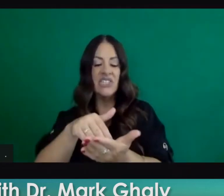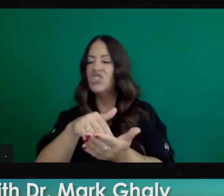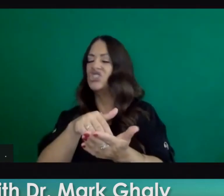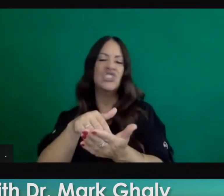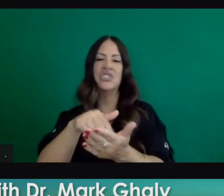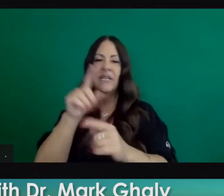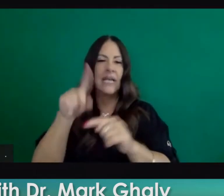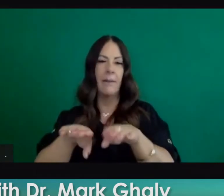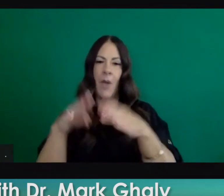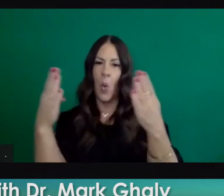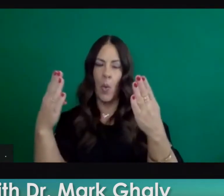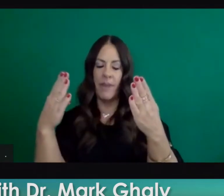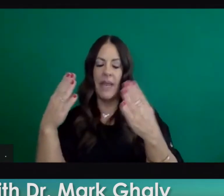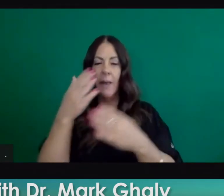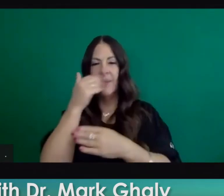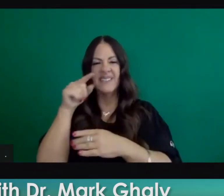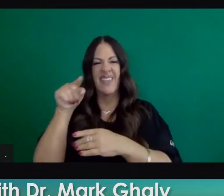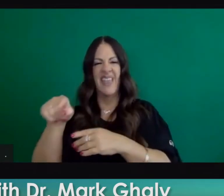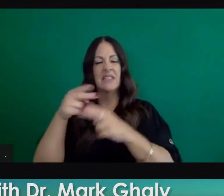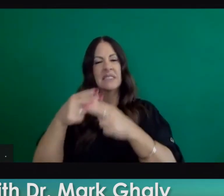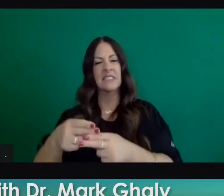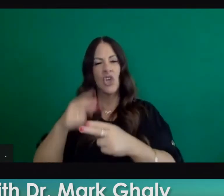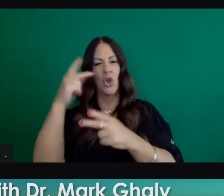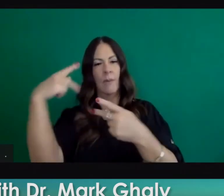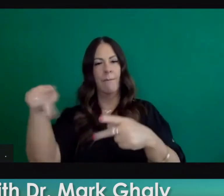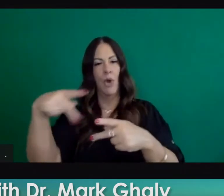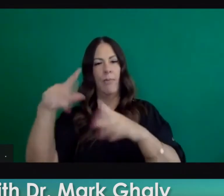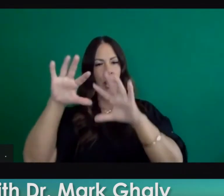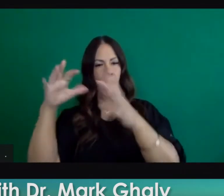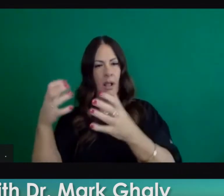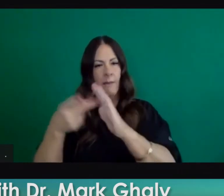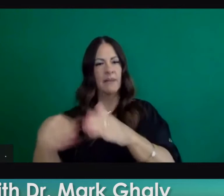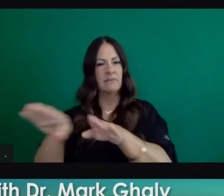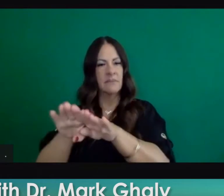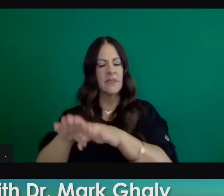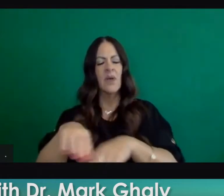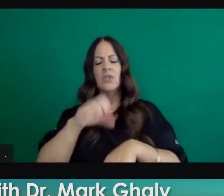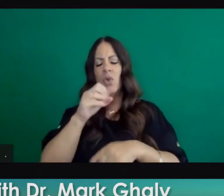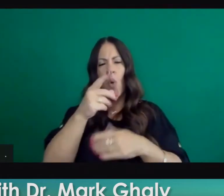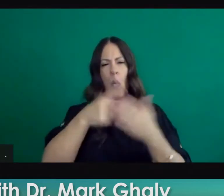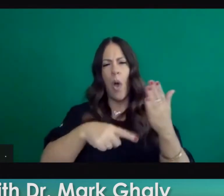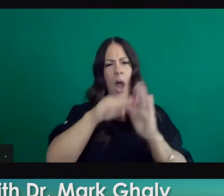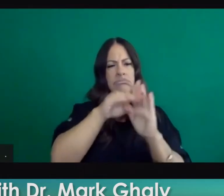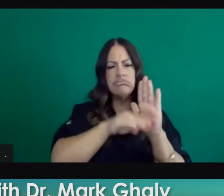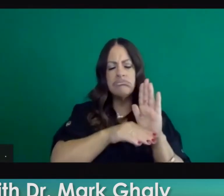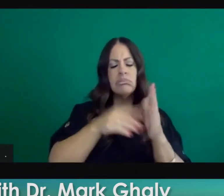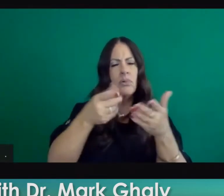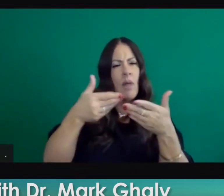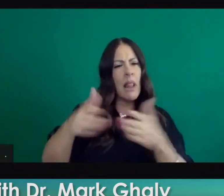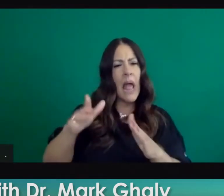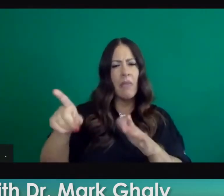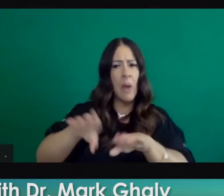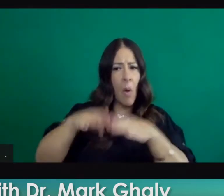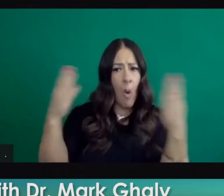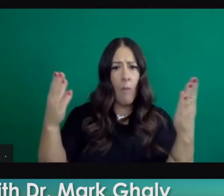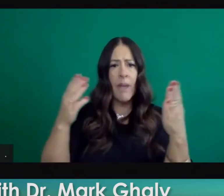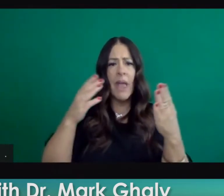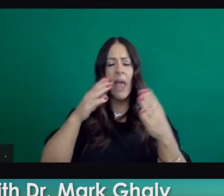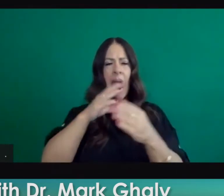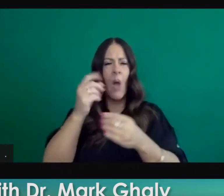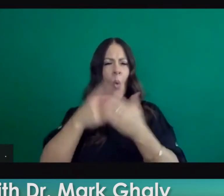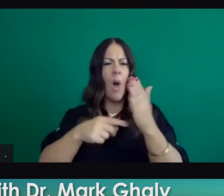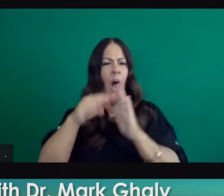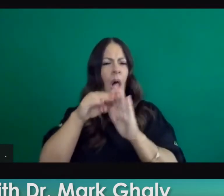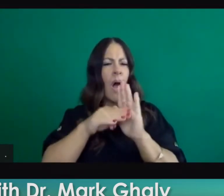to be open anytime soon. I don't know if there's guidance out there for them and what tier they're allowed to be reopened. But my question would